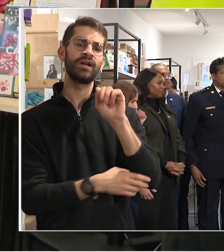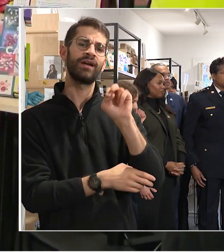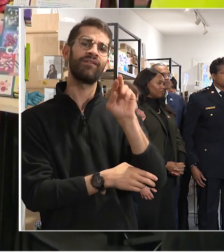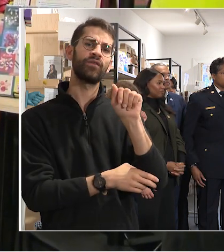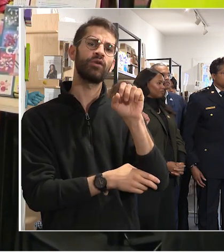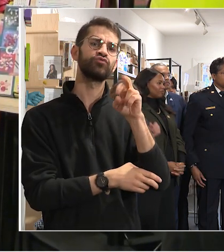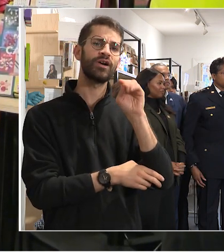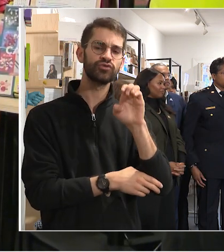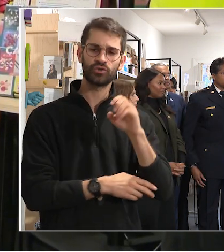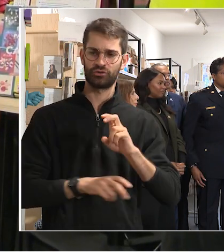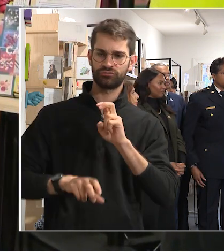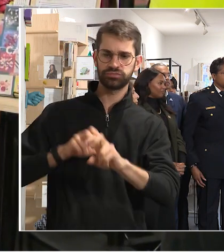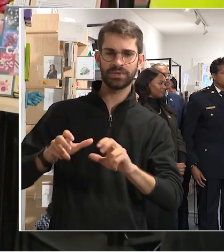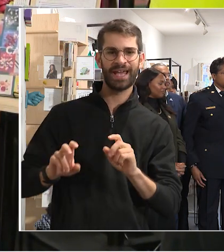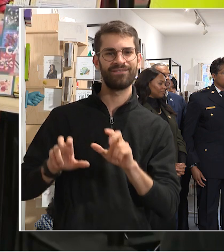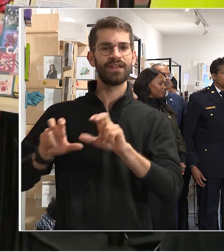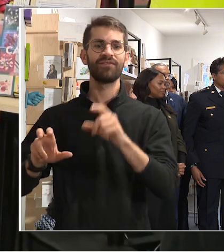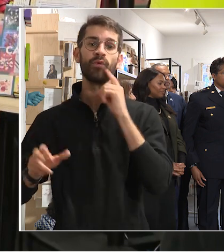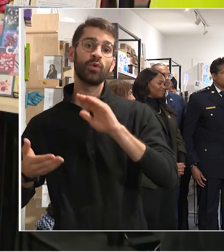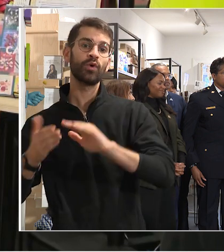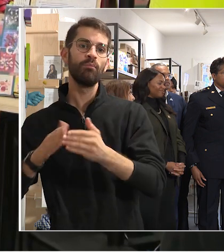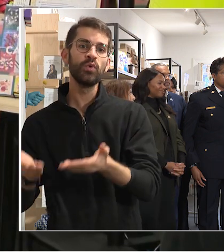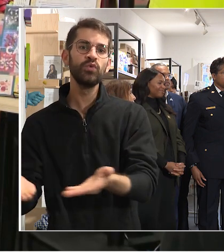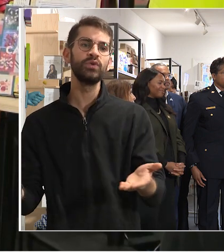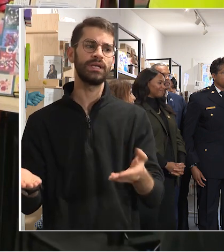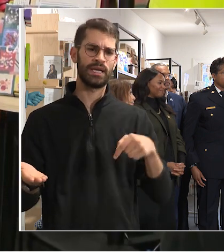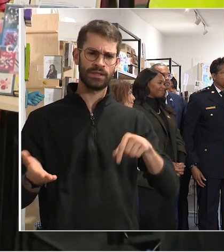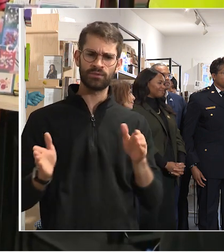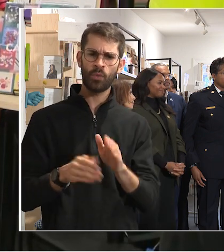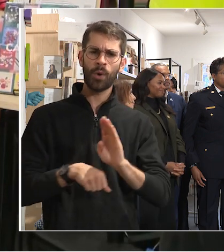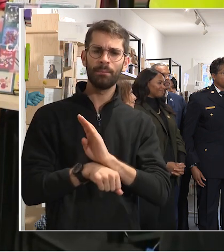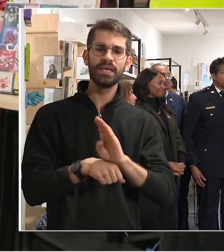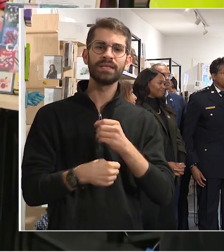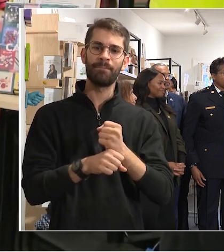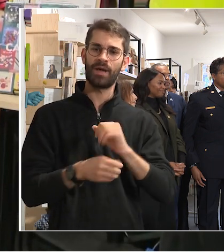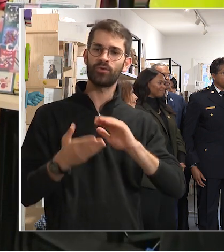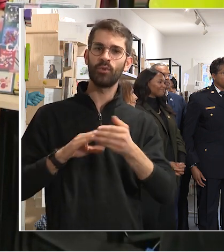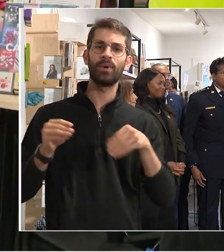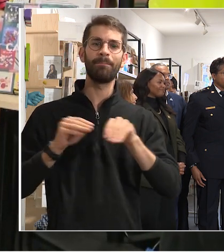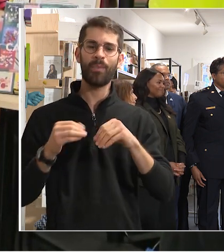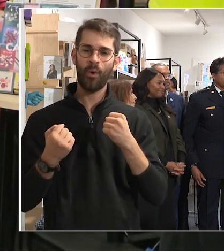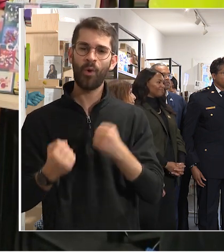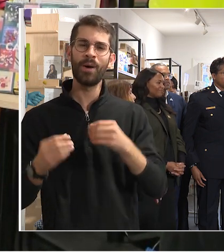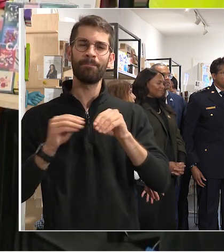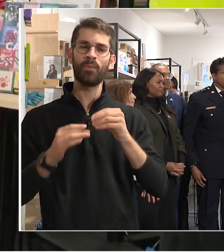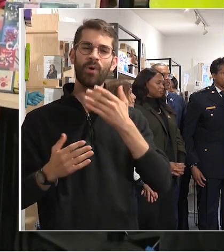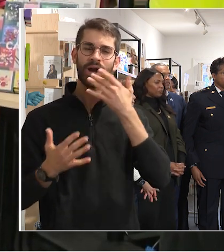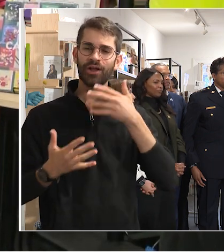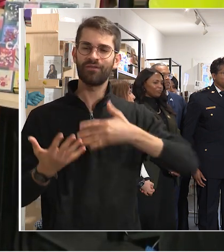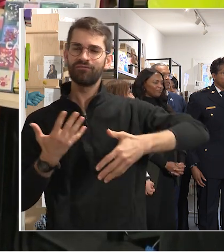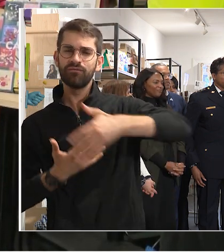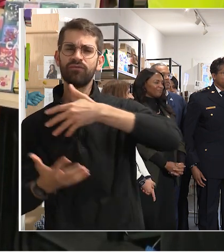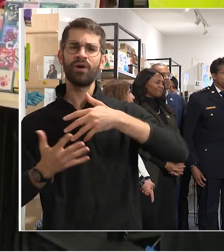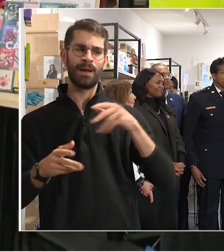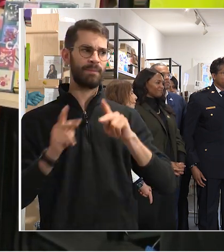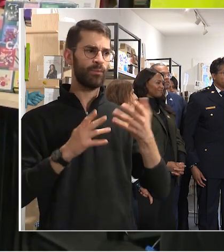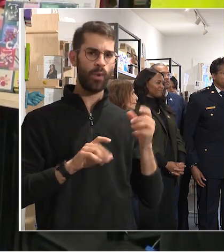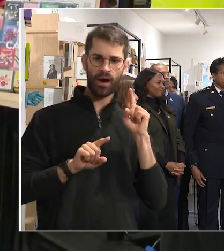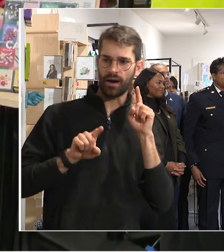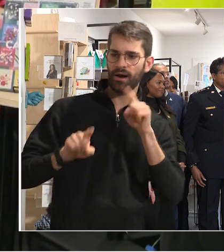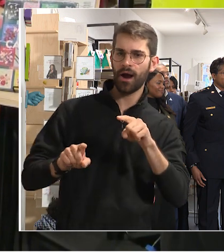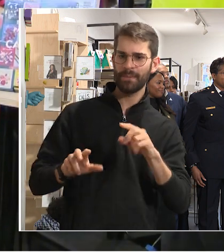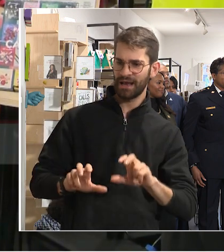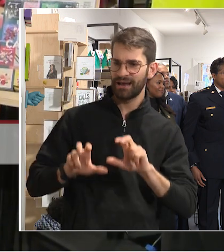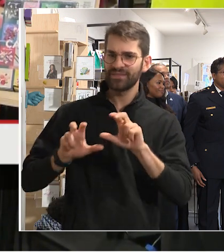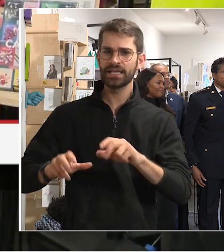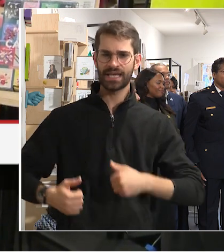the people that make your community more colorful. They make people want to come here, live here, invest here. These are the businesses